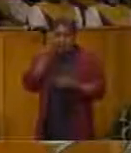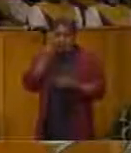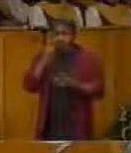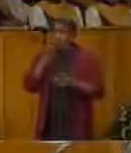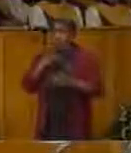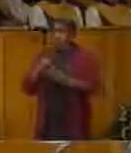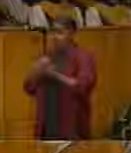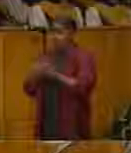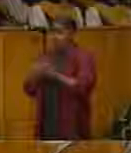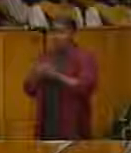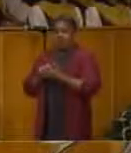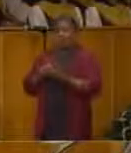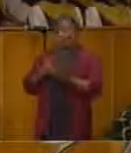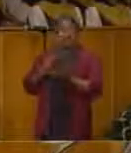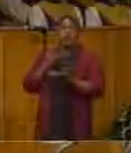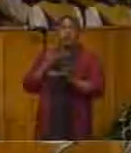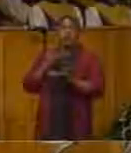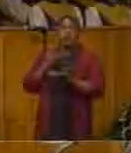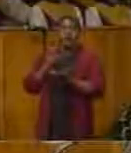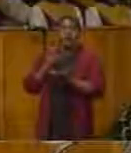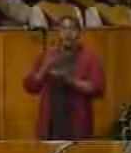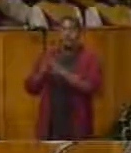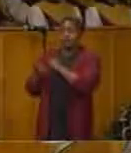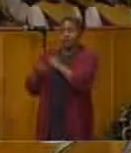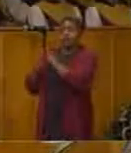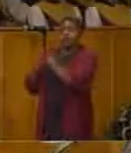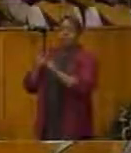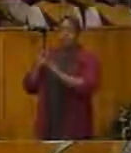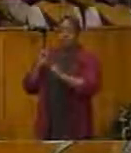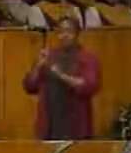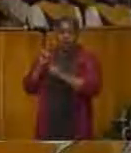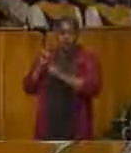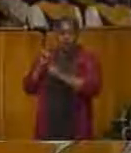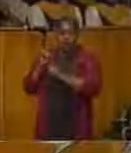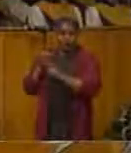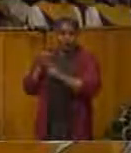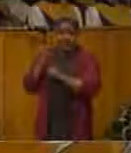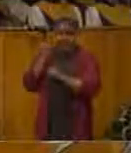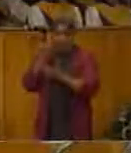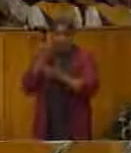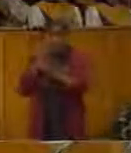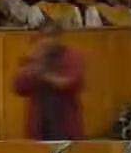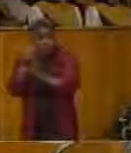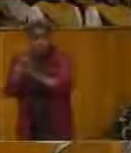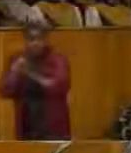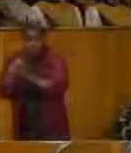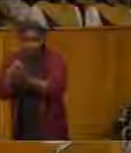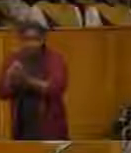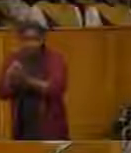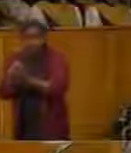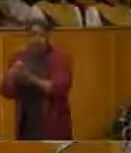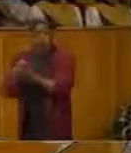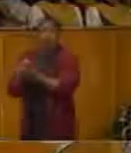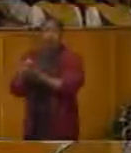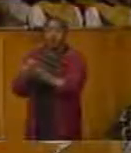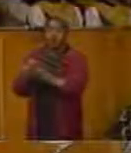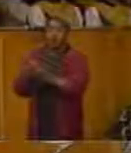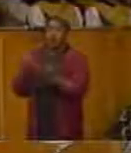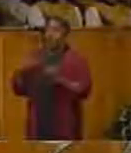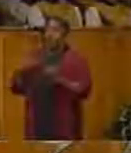money, it's probably in a fund somewhere. If it's new money, it's sitting on Dubs